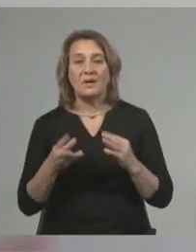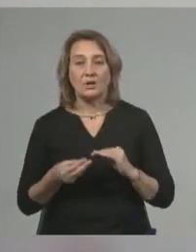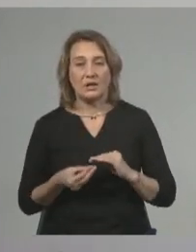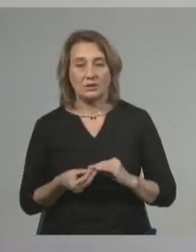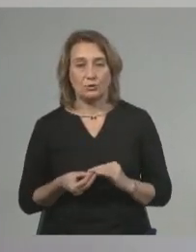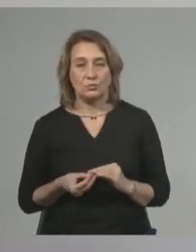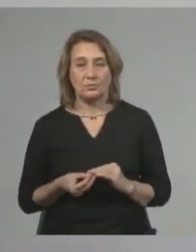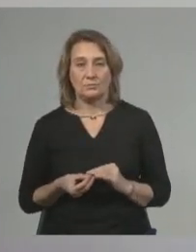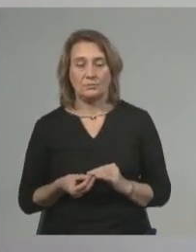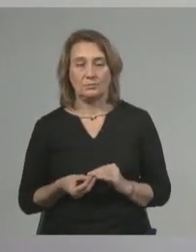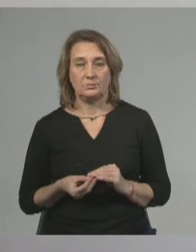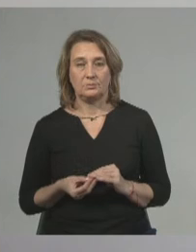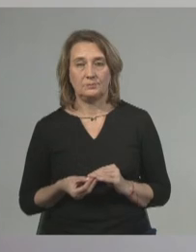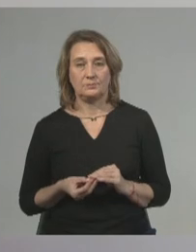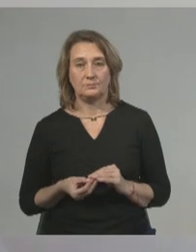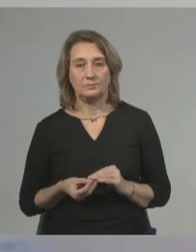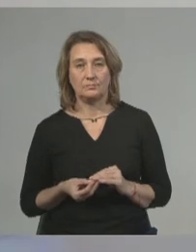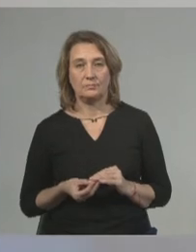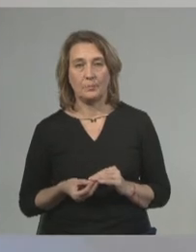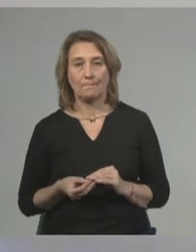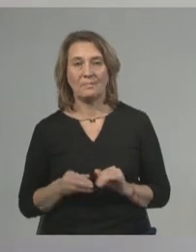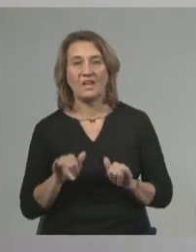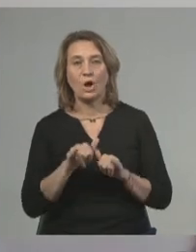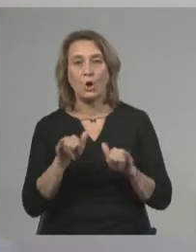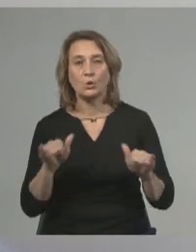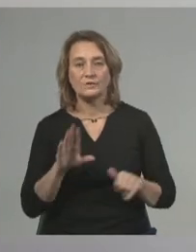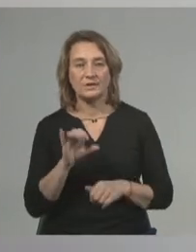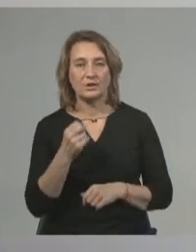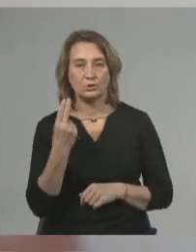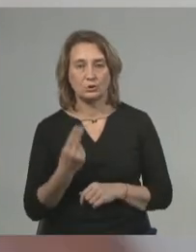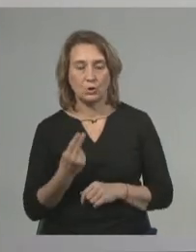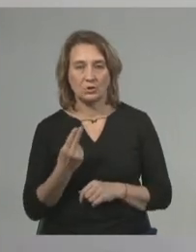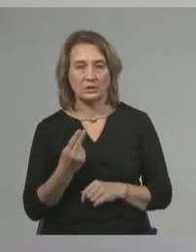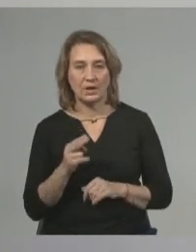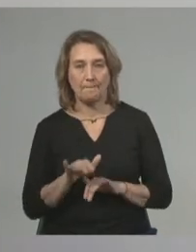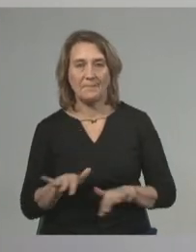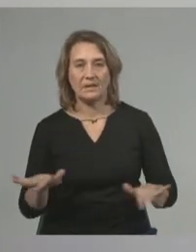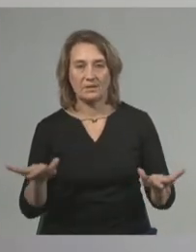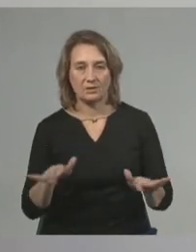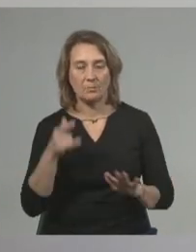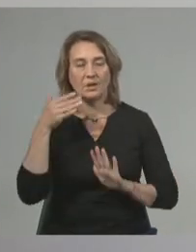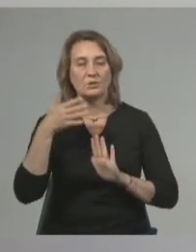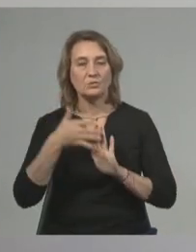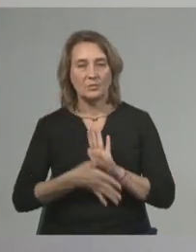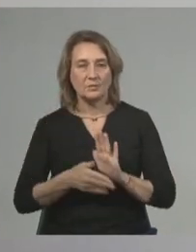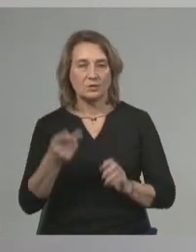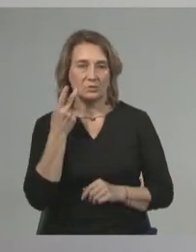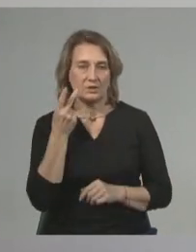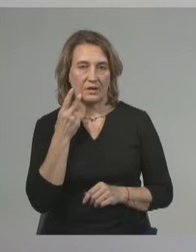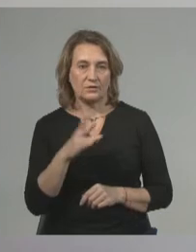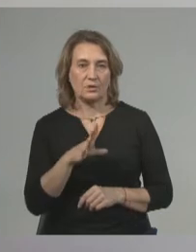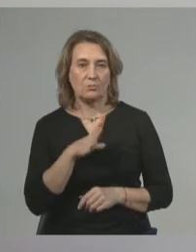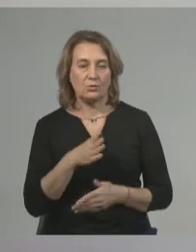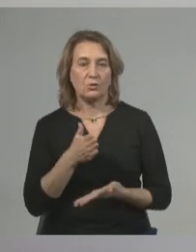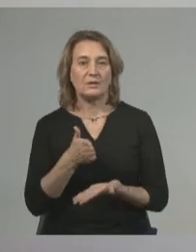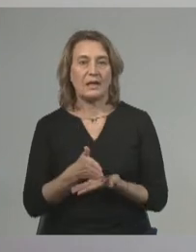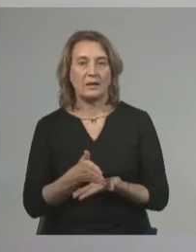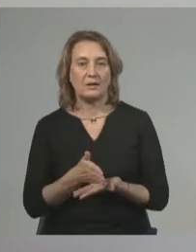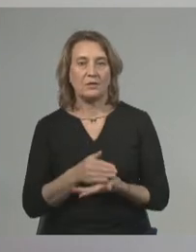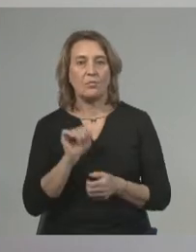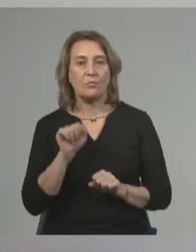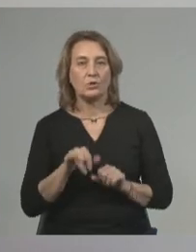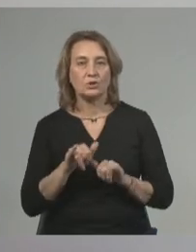scope and degree and pace but you know the printing press or the radio or television you know how did those different technologies